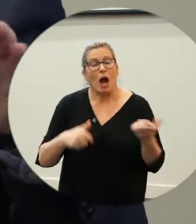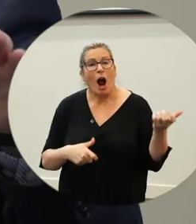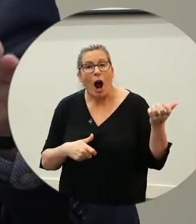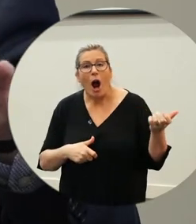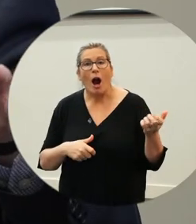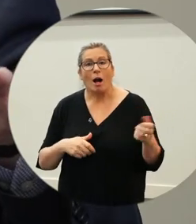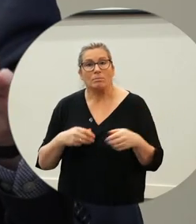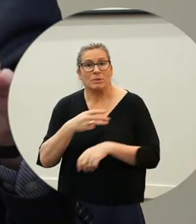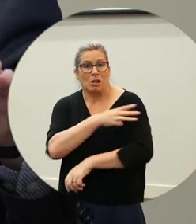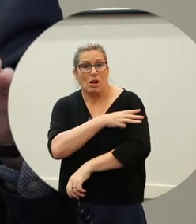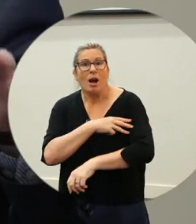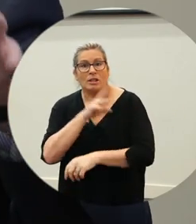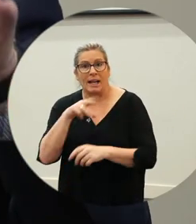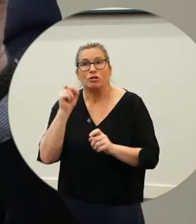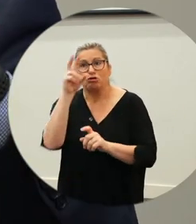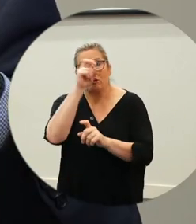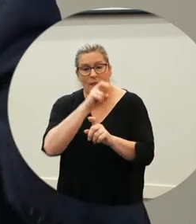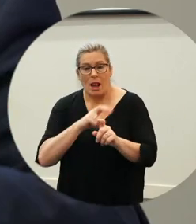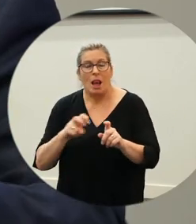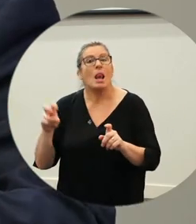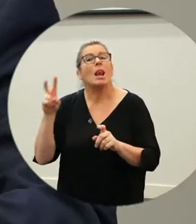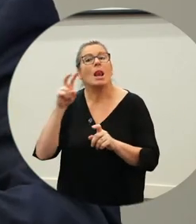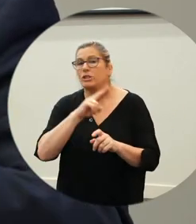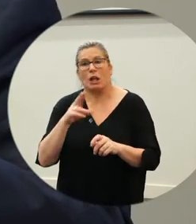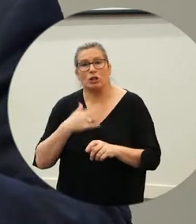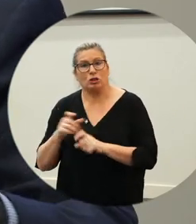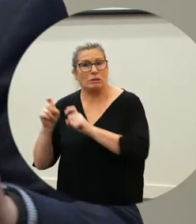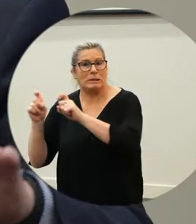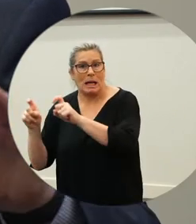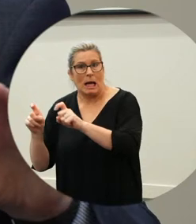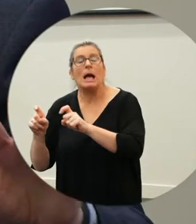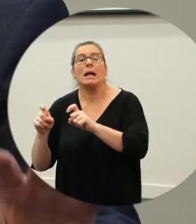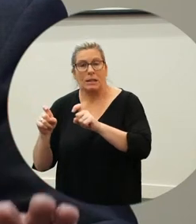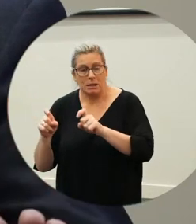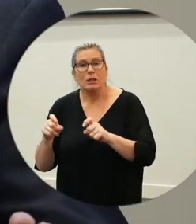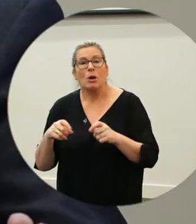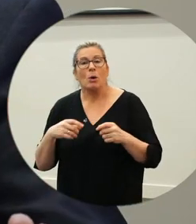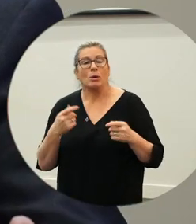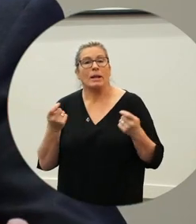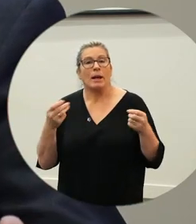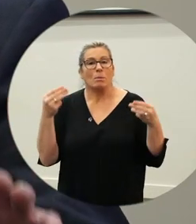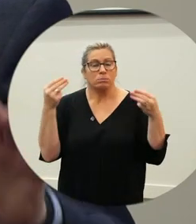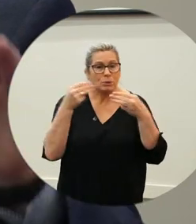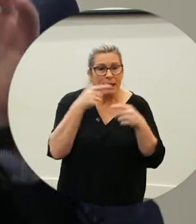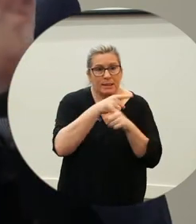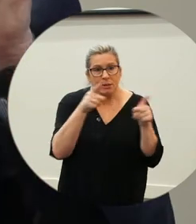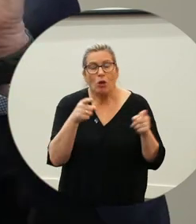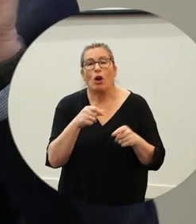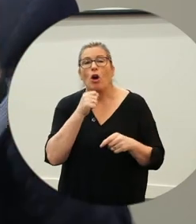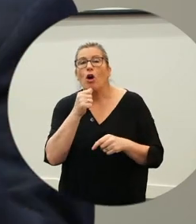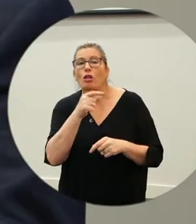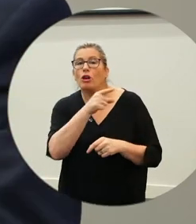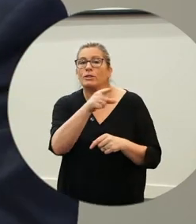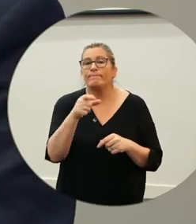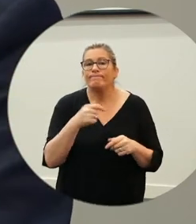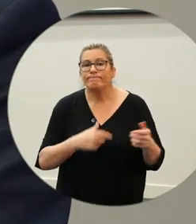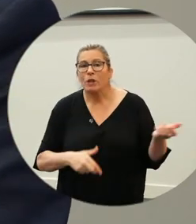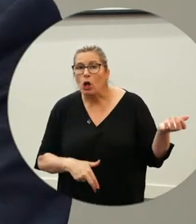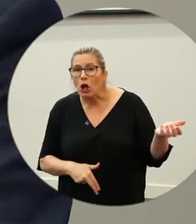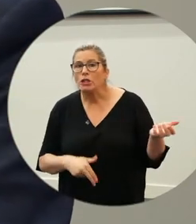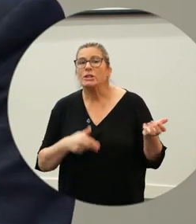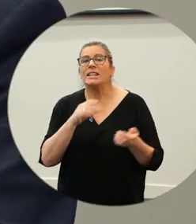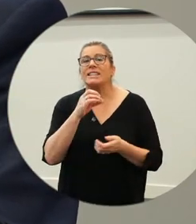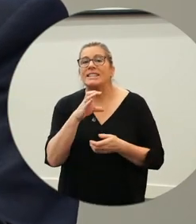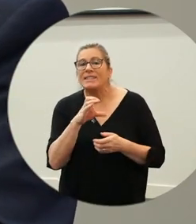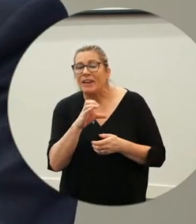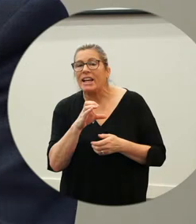could travel throughout the country while preserving the idea of the unarmed civic guard. And the first detachments of